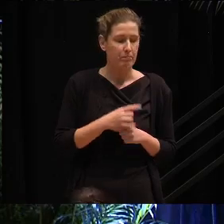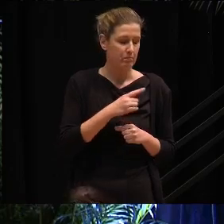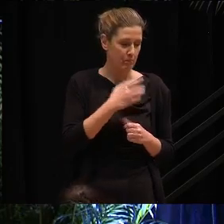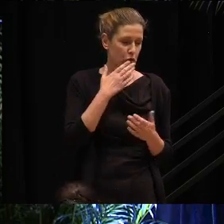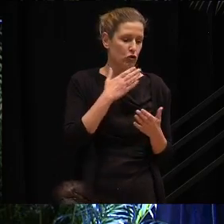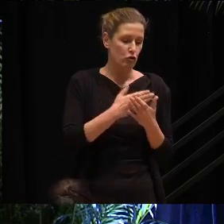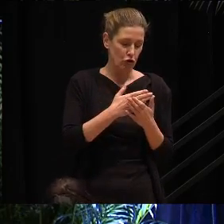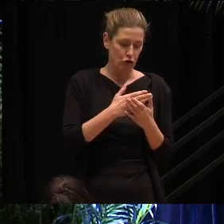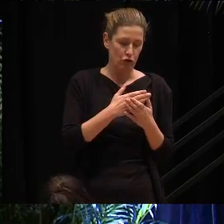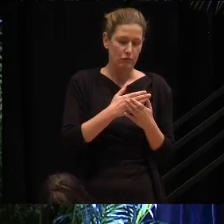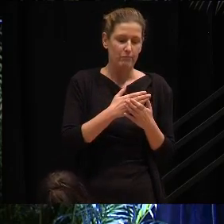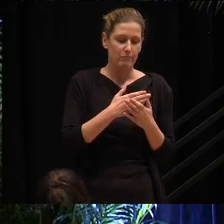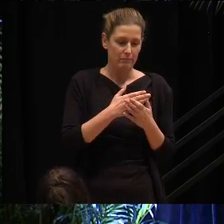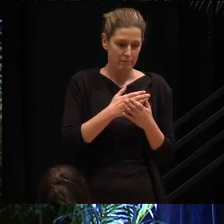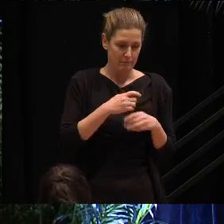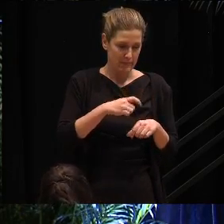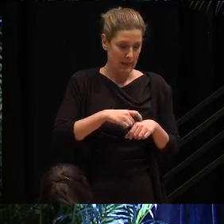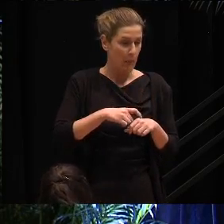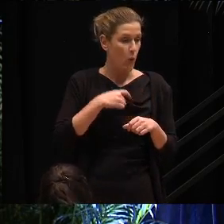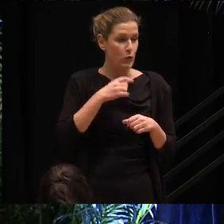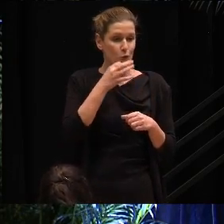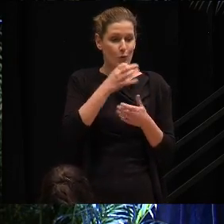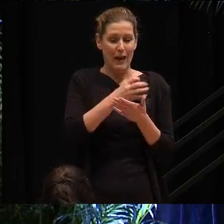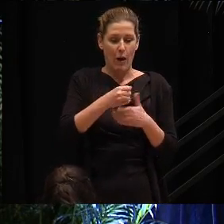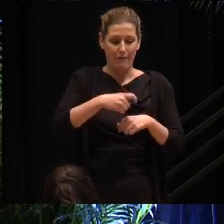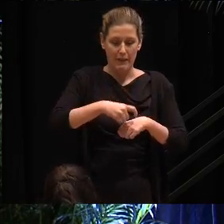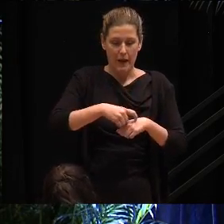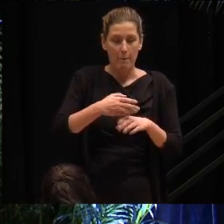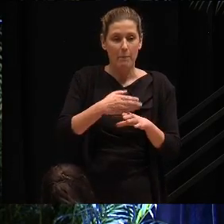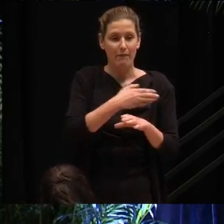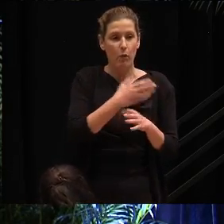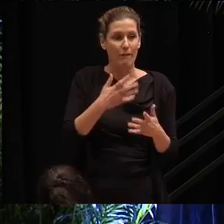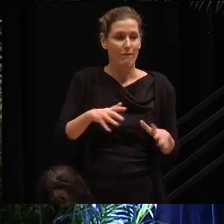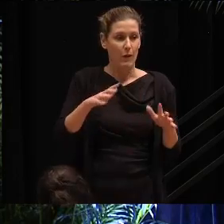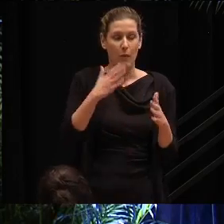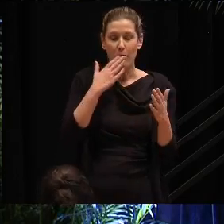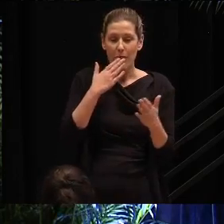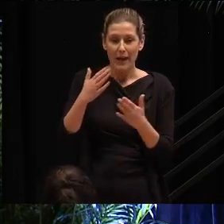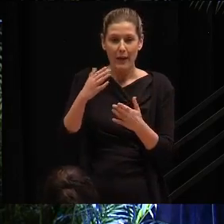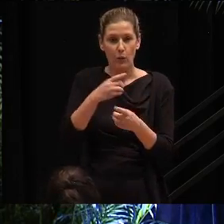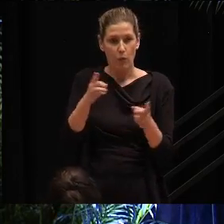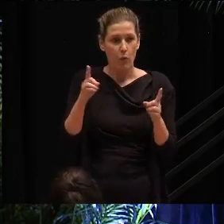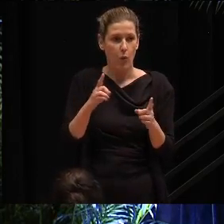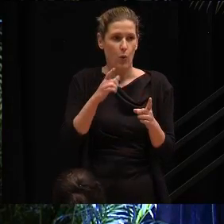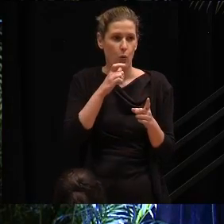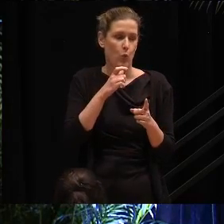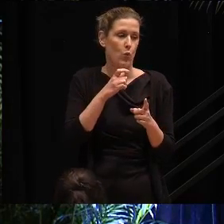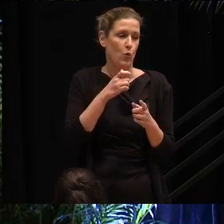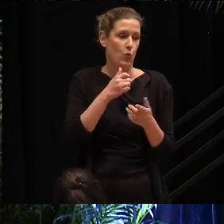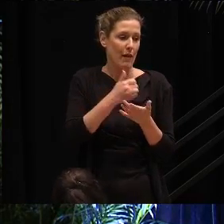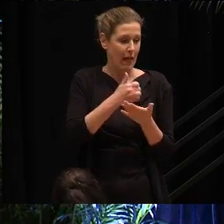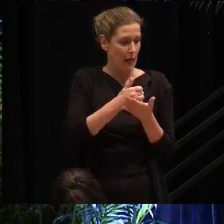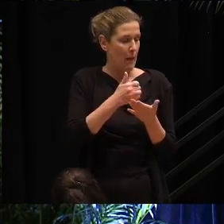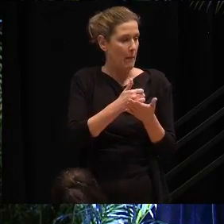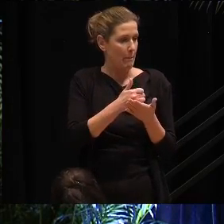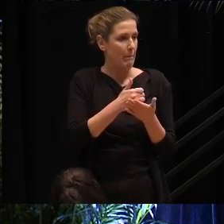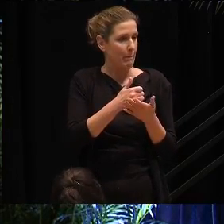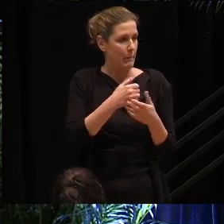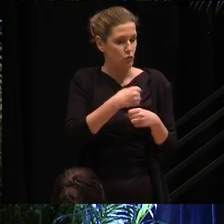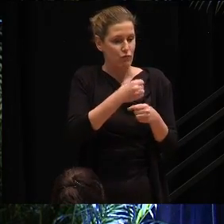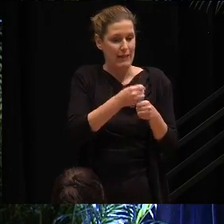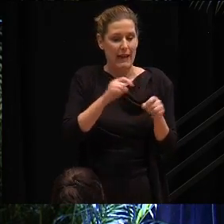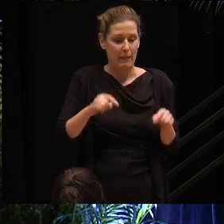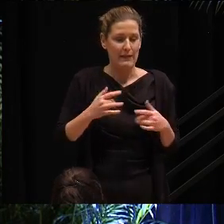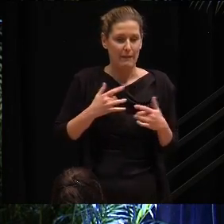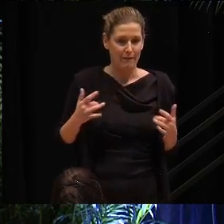to end on. We're almost out of time. Before we go, I'd like to thank some people who helped make this discussion happen. Maddie Parmenter,